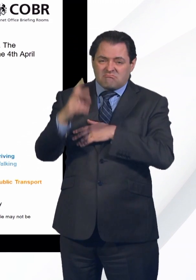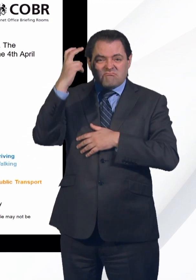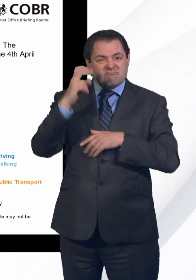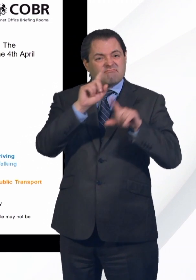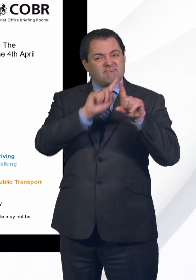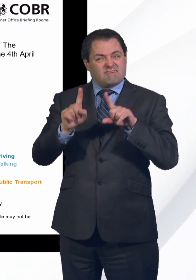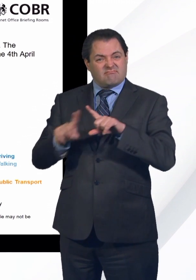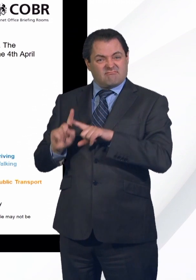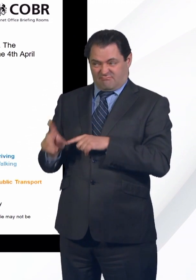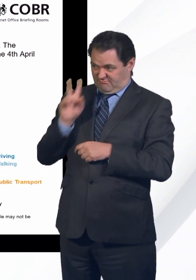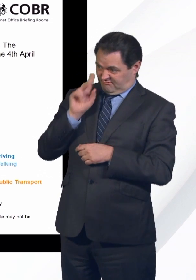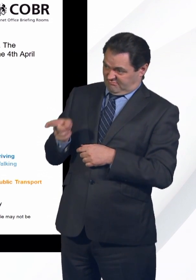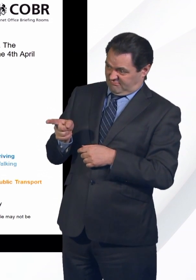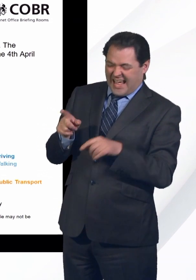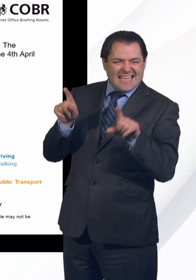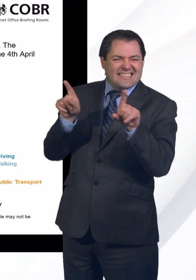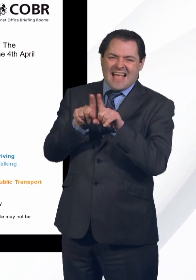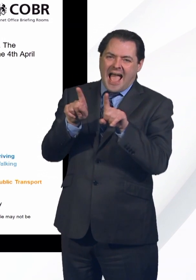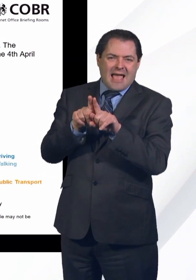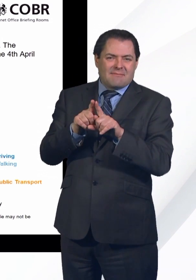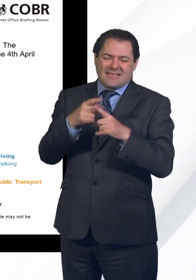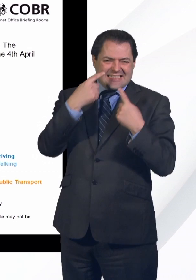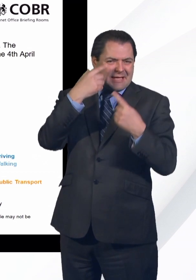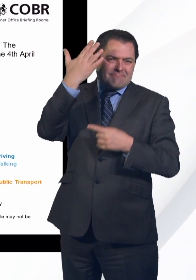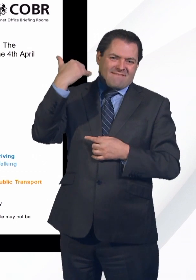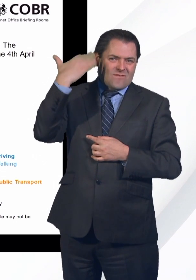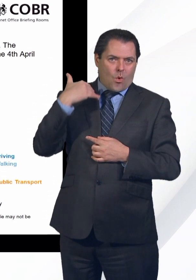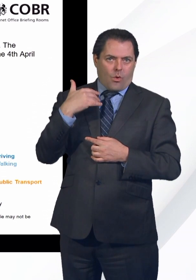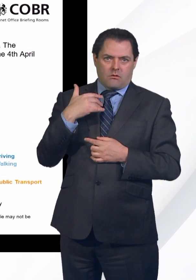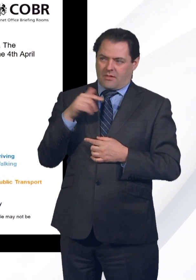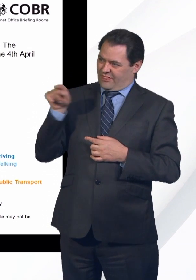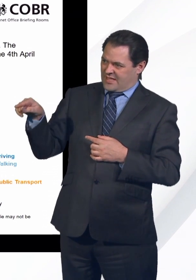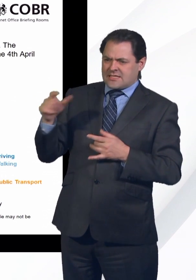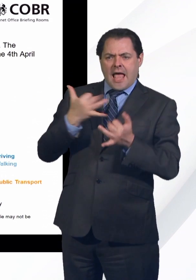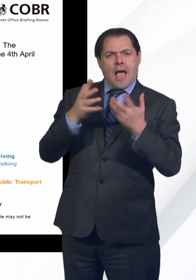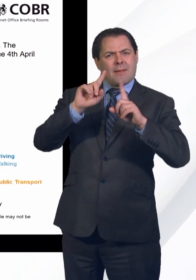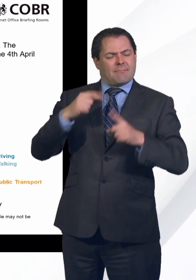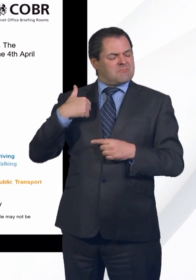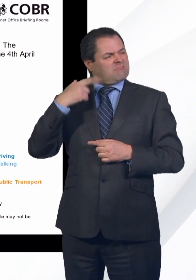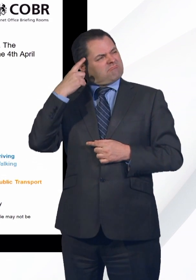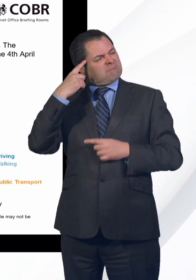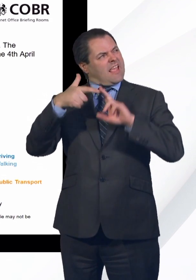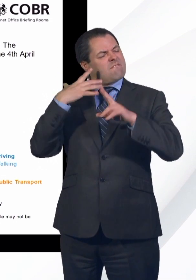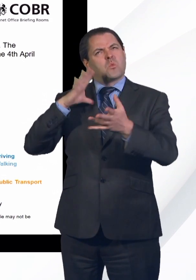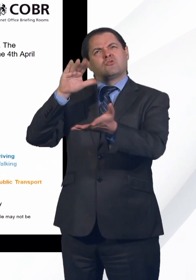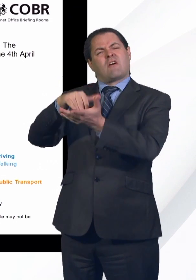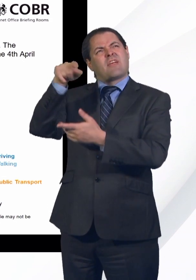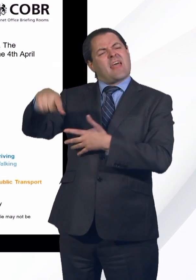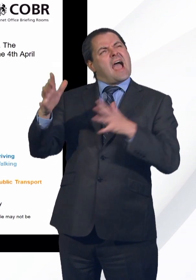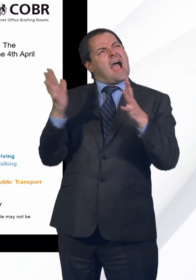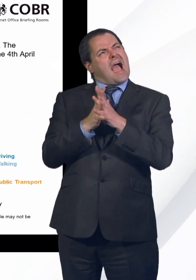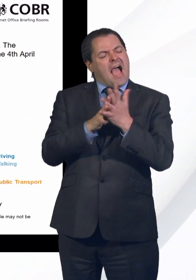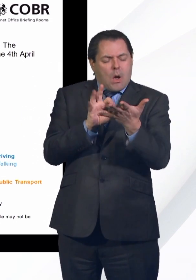And it tells the same story as slides you have seen before about how since we announced these